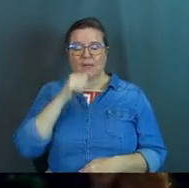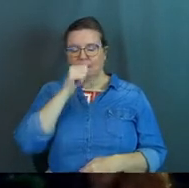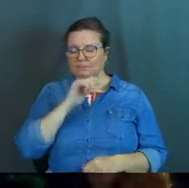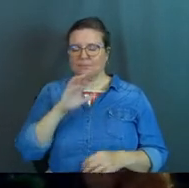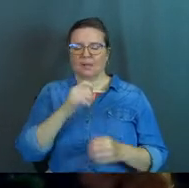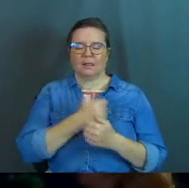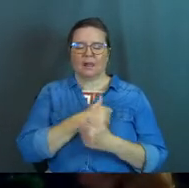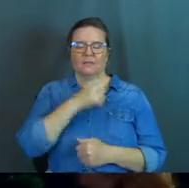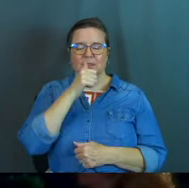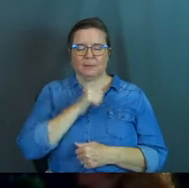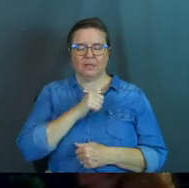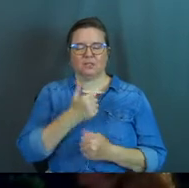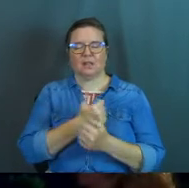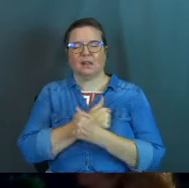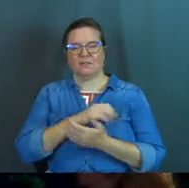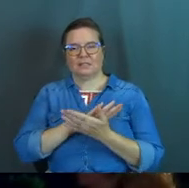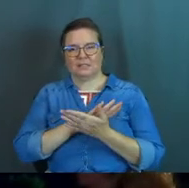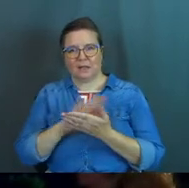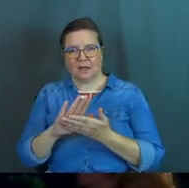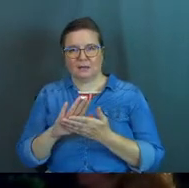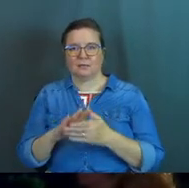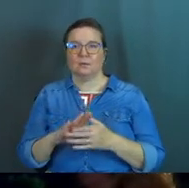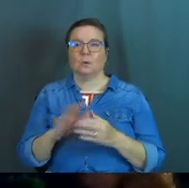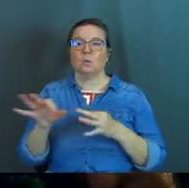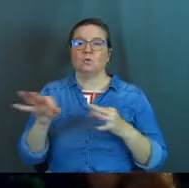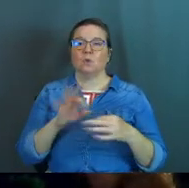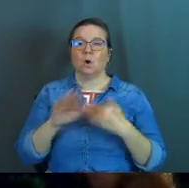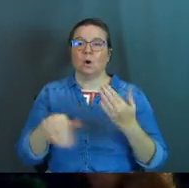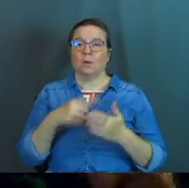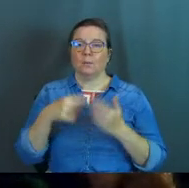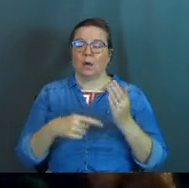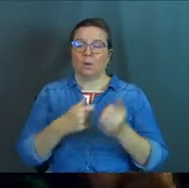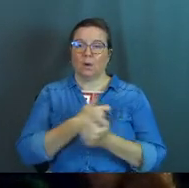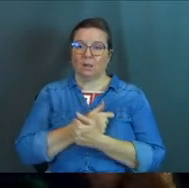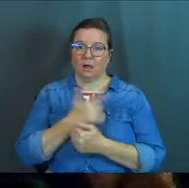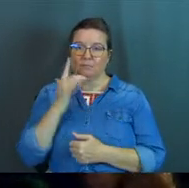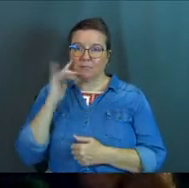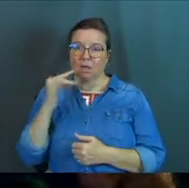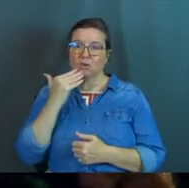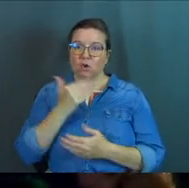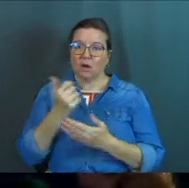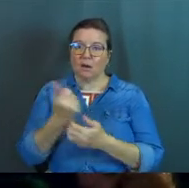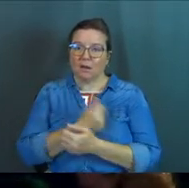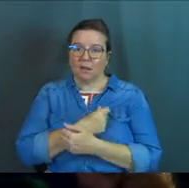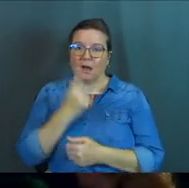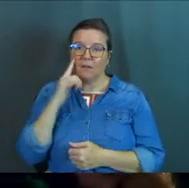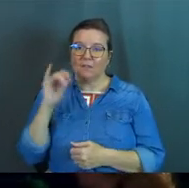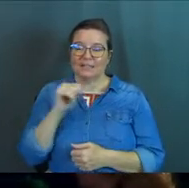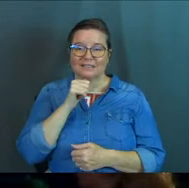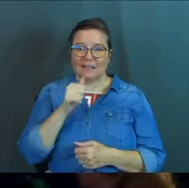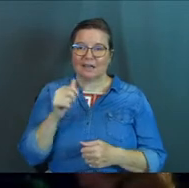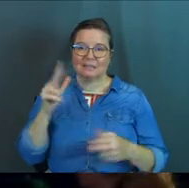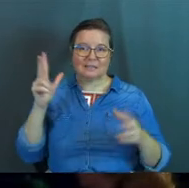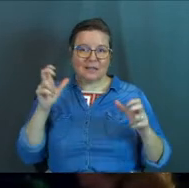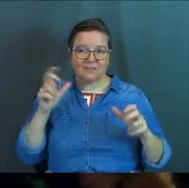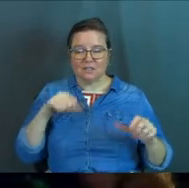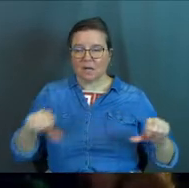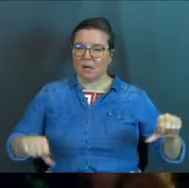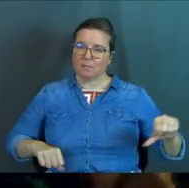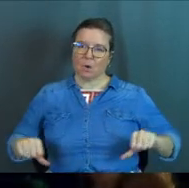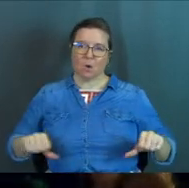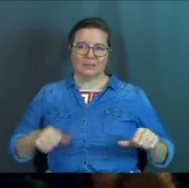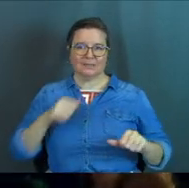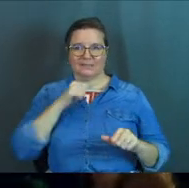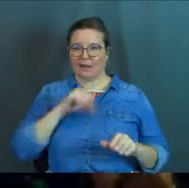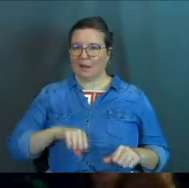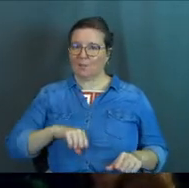classic chapter on love in the scripture where it just describes all about what love is, good love is. It does not envy. It does not boast. It